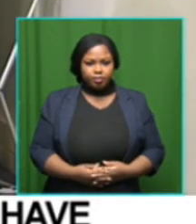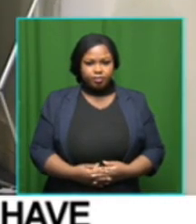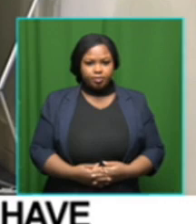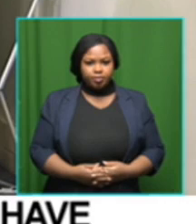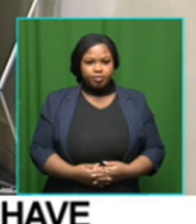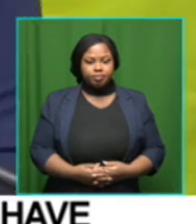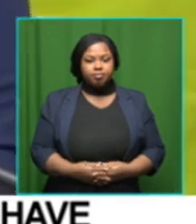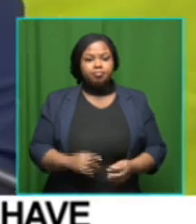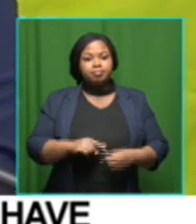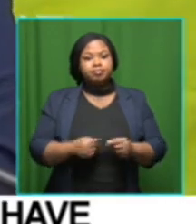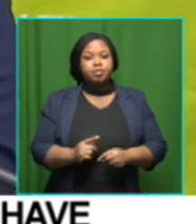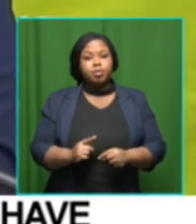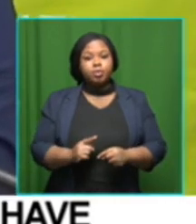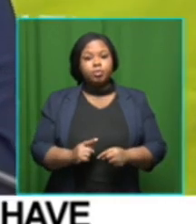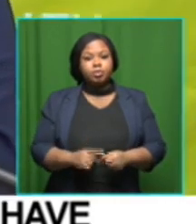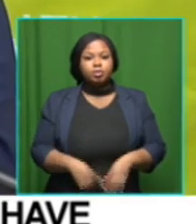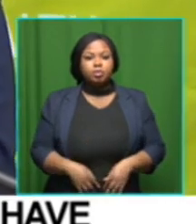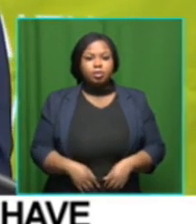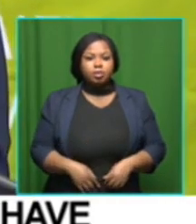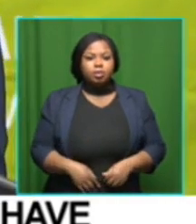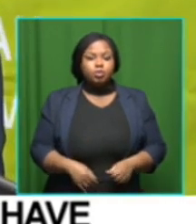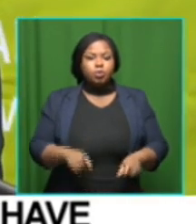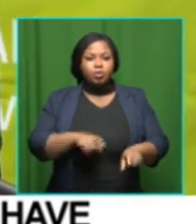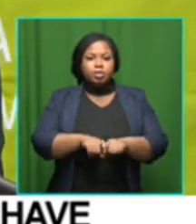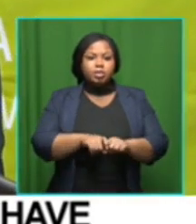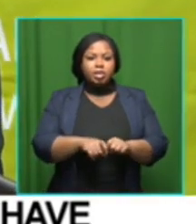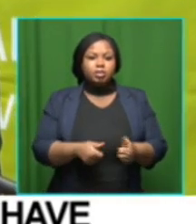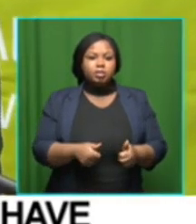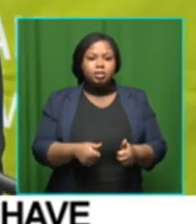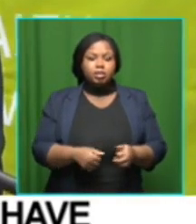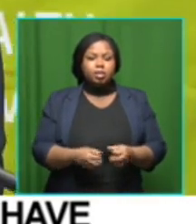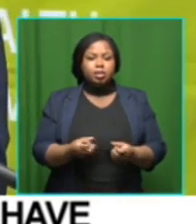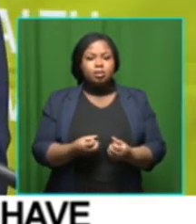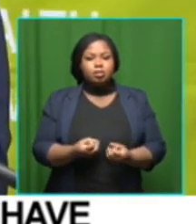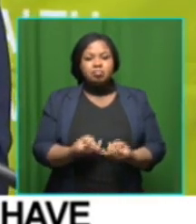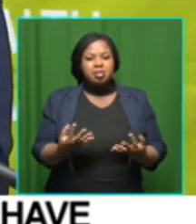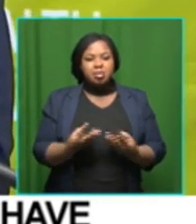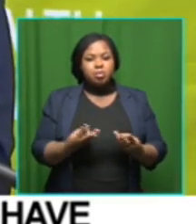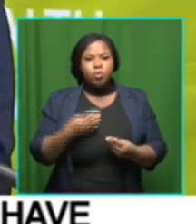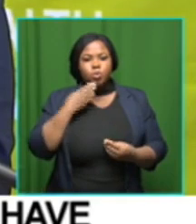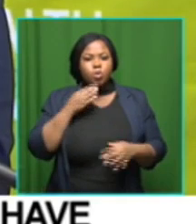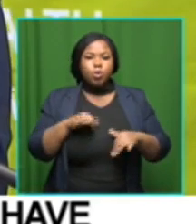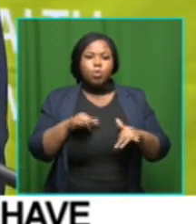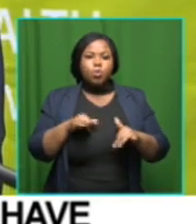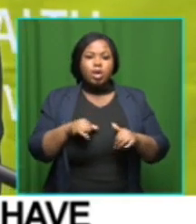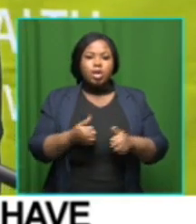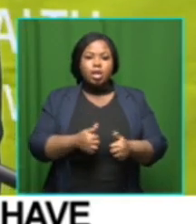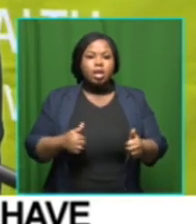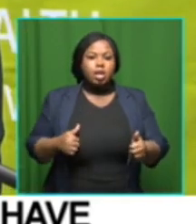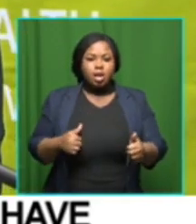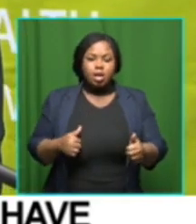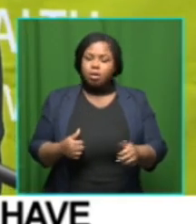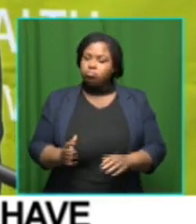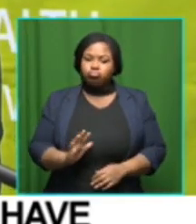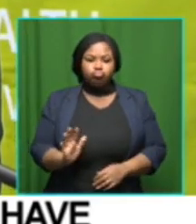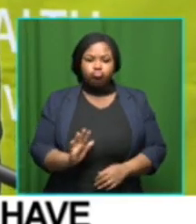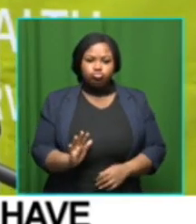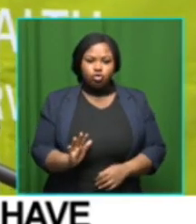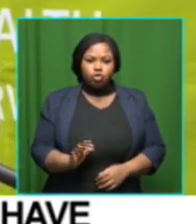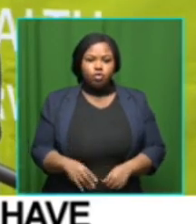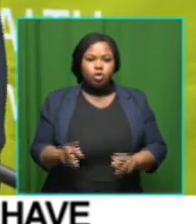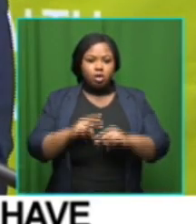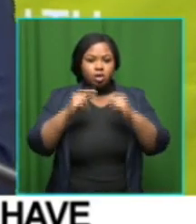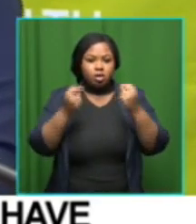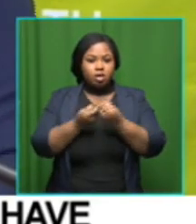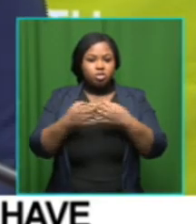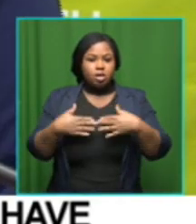So with regard to the backlog of tests, I can state that there is no backlog of tests within the National Health